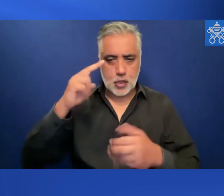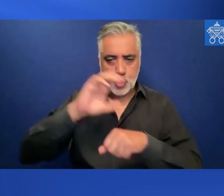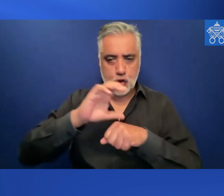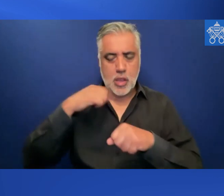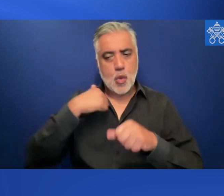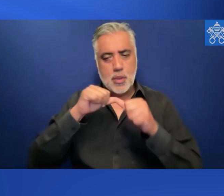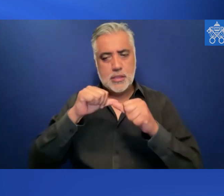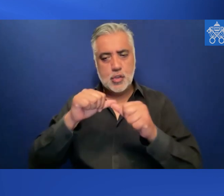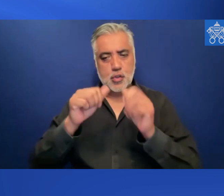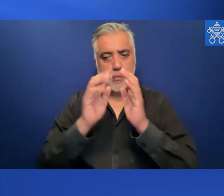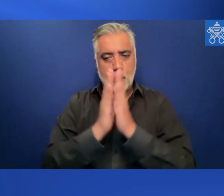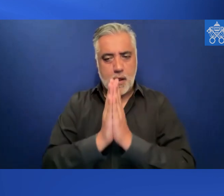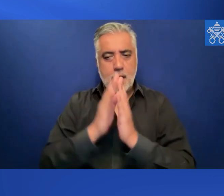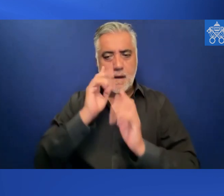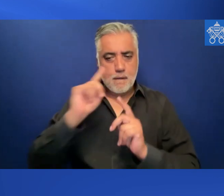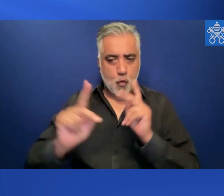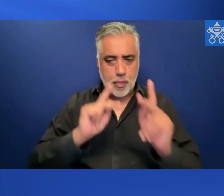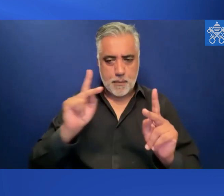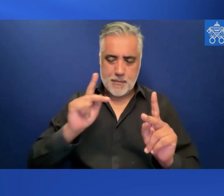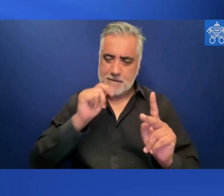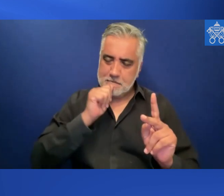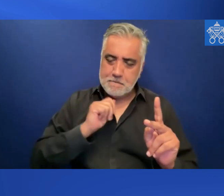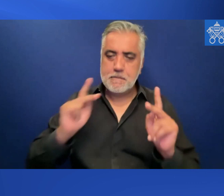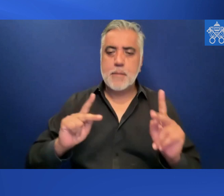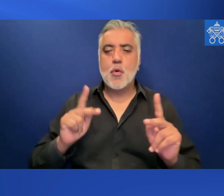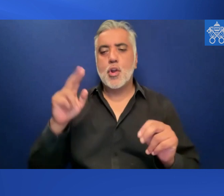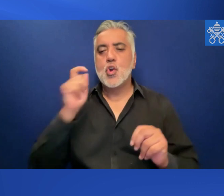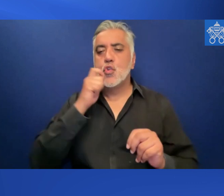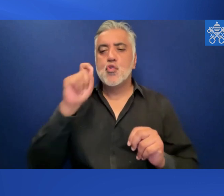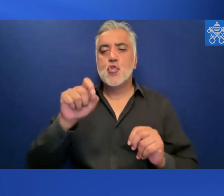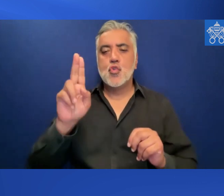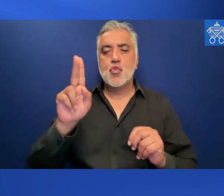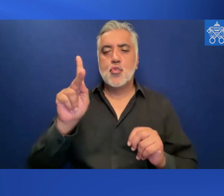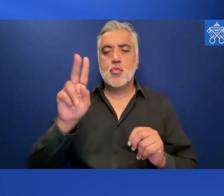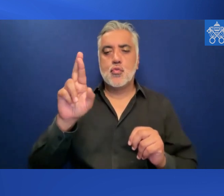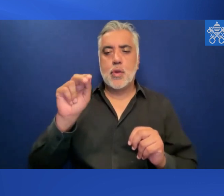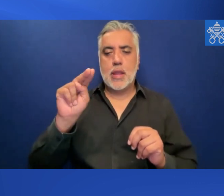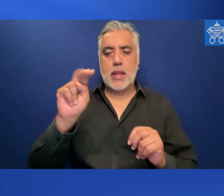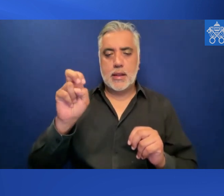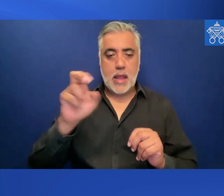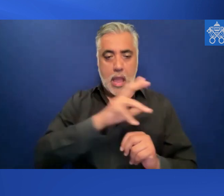And let us continue to pray for the battered people of Ukraine,